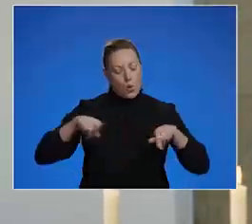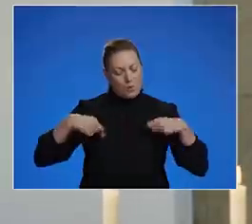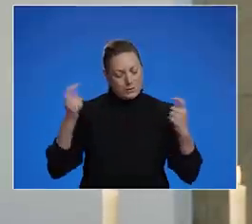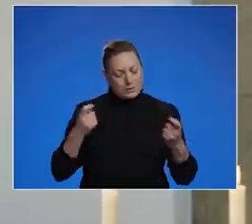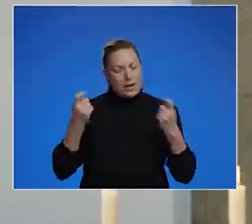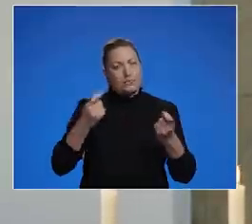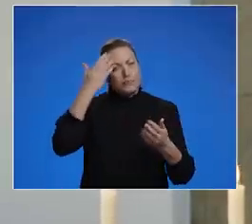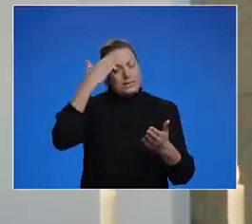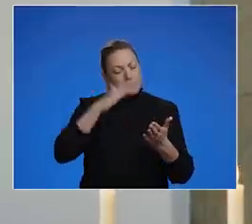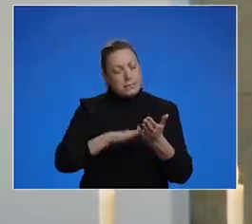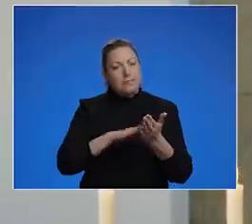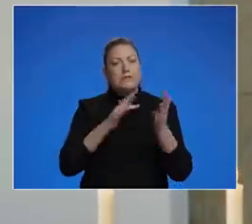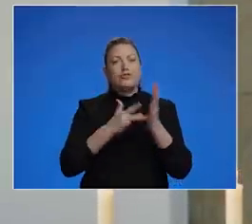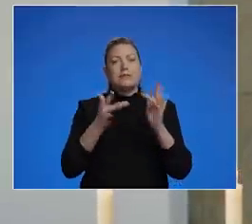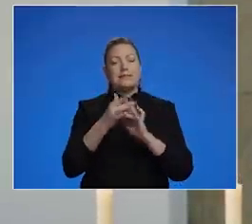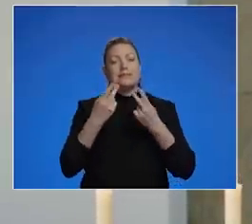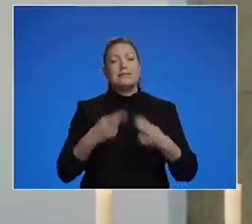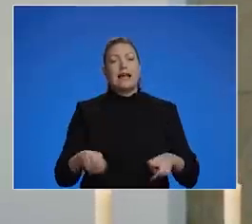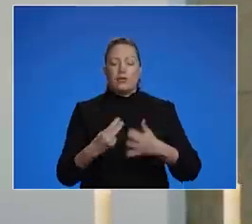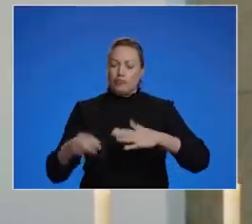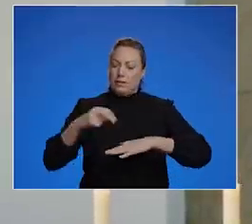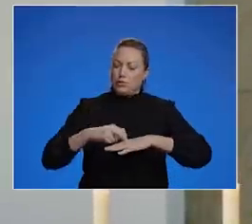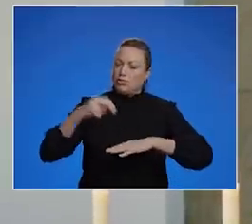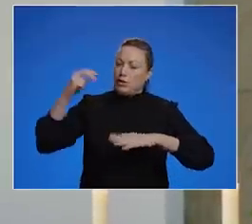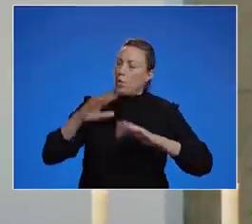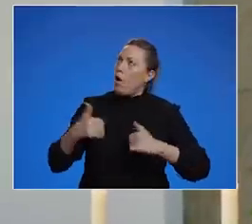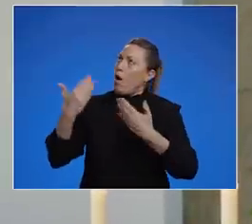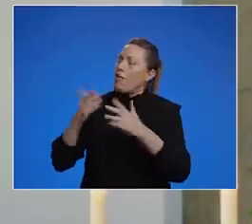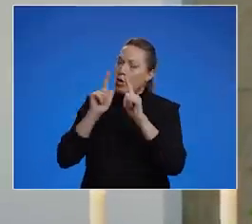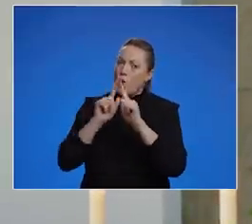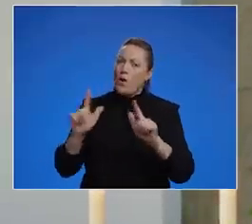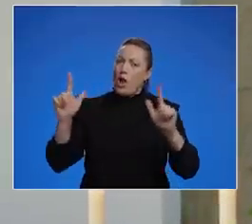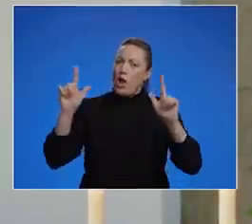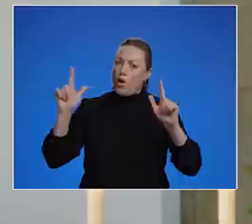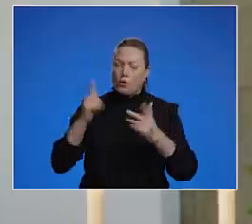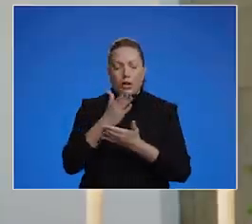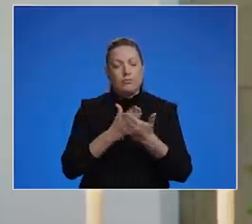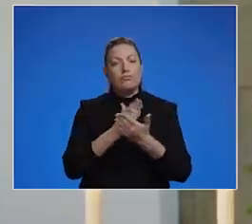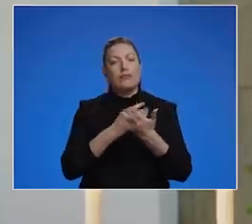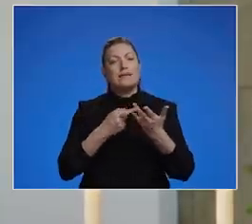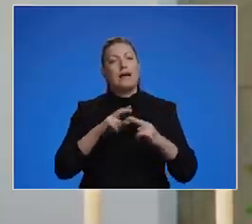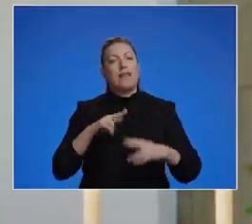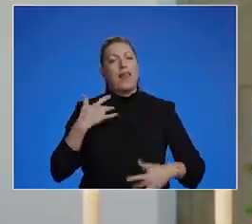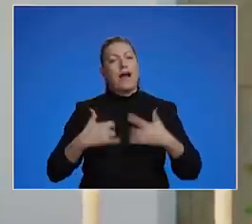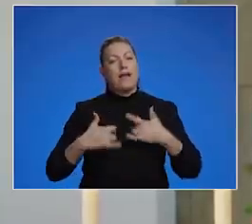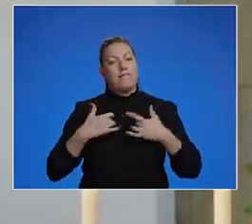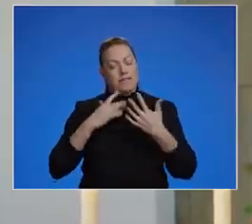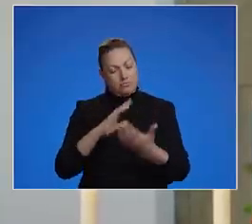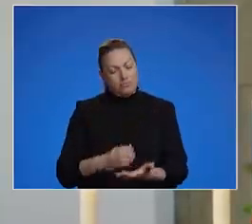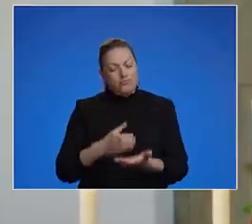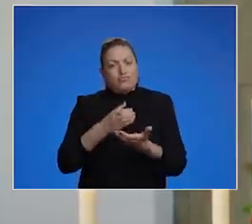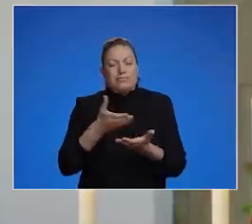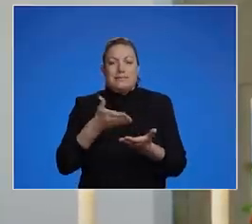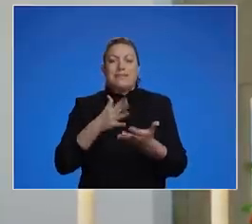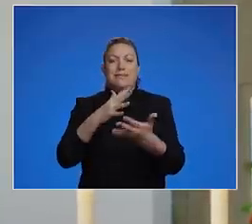Therefore, as we celebrate the memorial of his death and resurrection, we offer you, Lord, the bread of life, the chalice